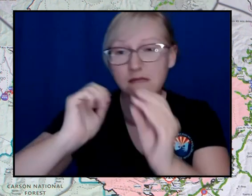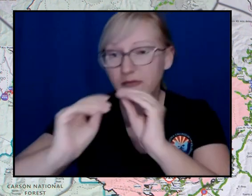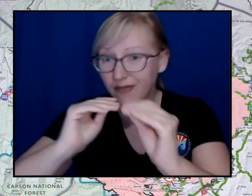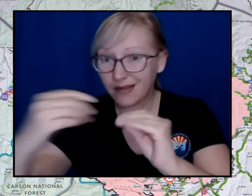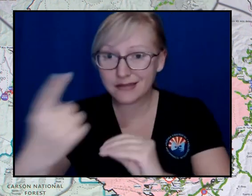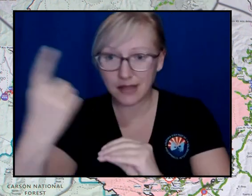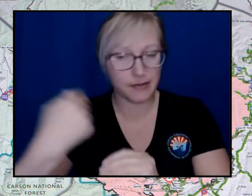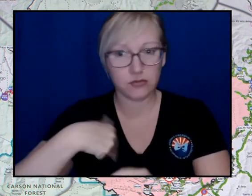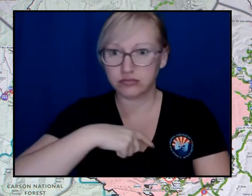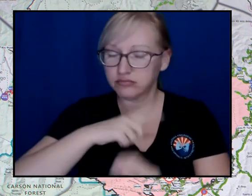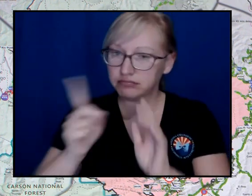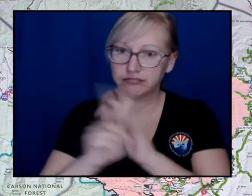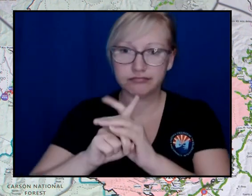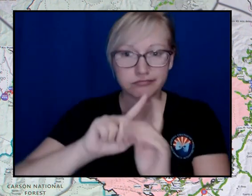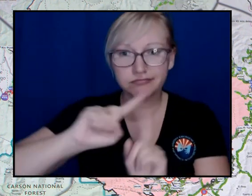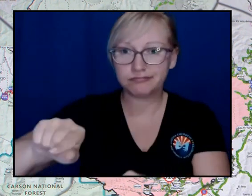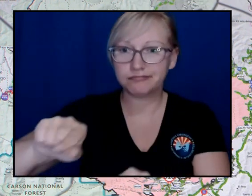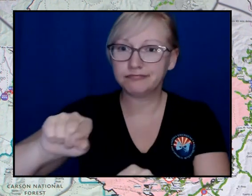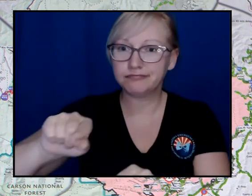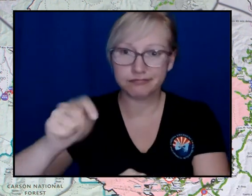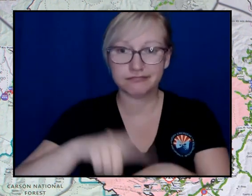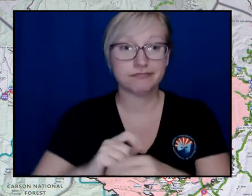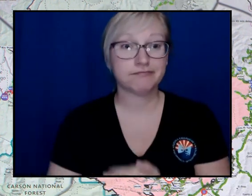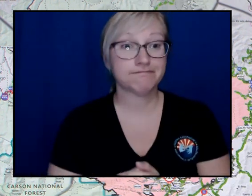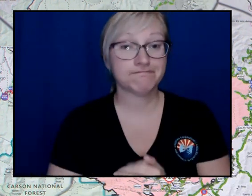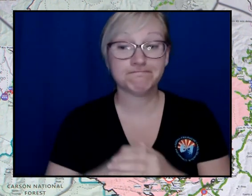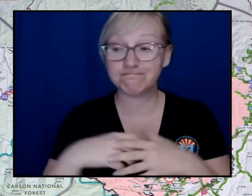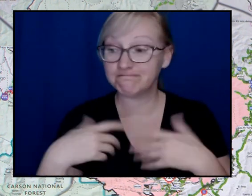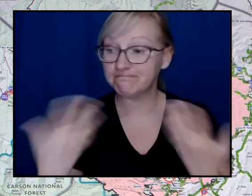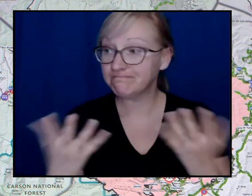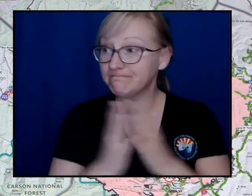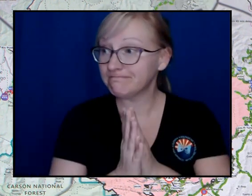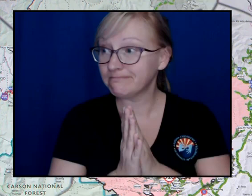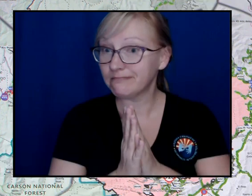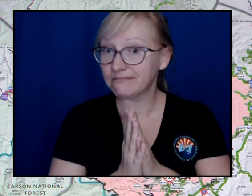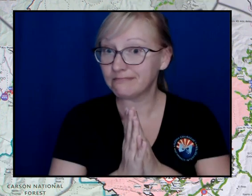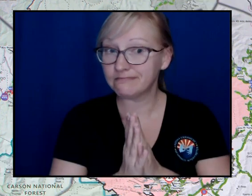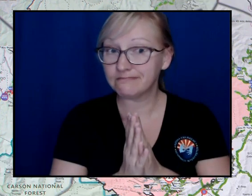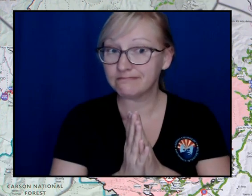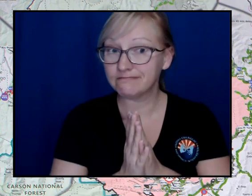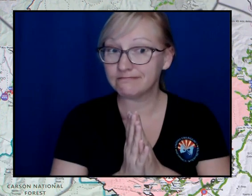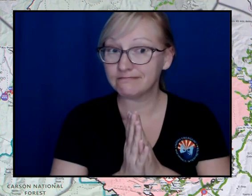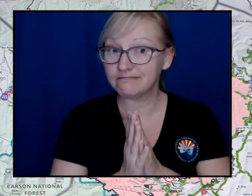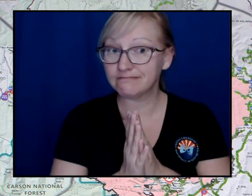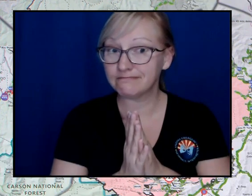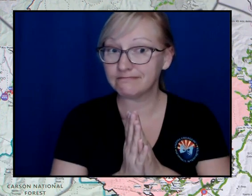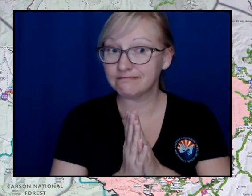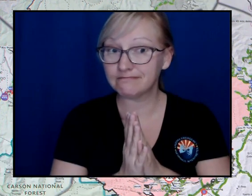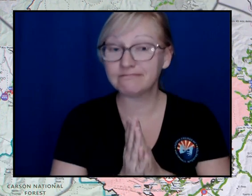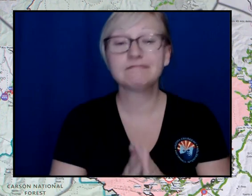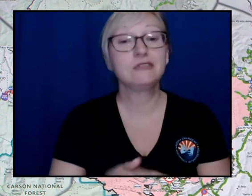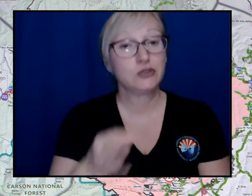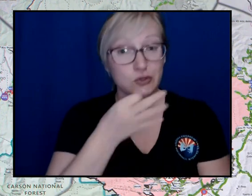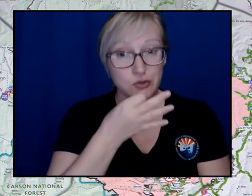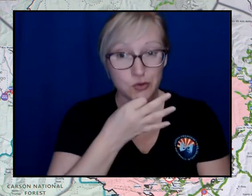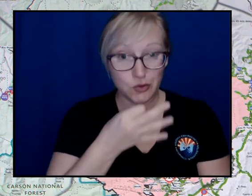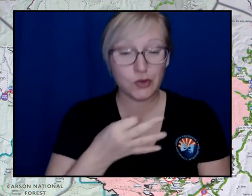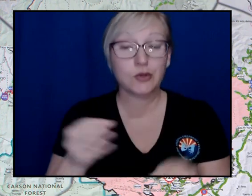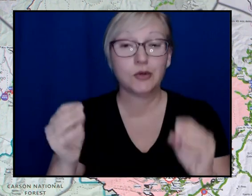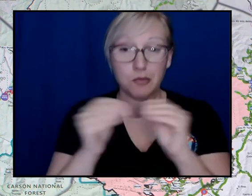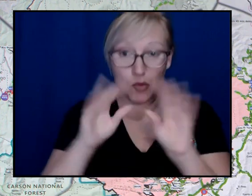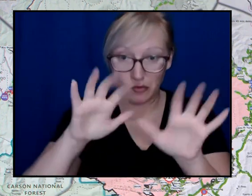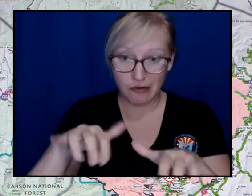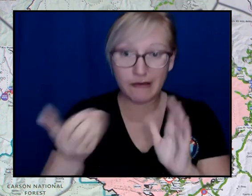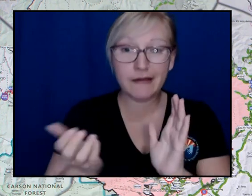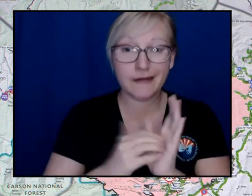and private property work. With that, we have quite a bit of a change in weather, a lot more moisture coming in the next few